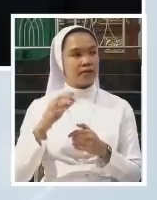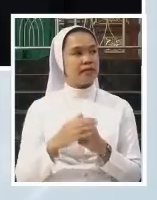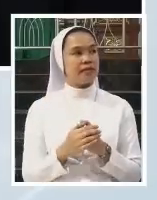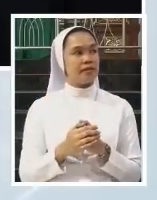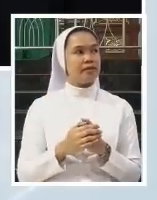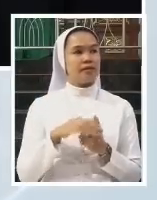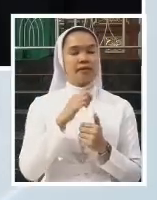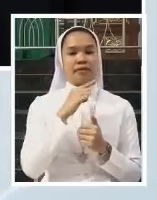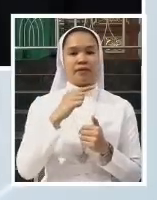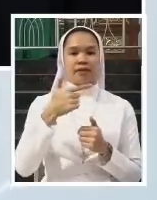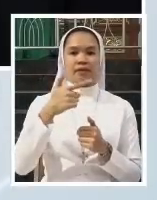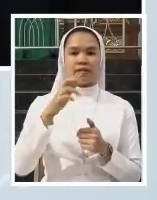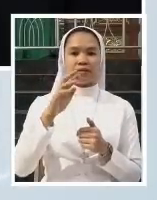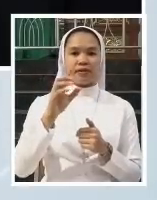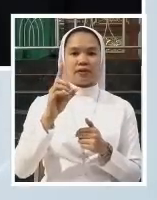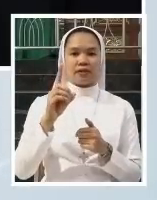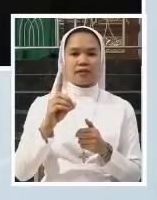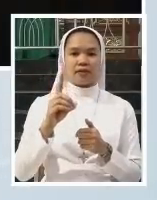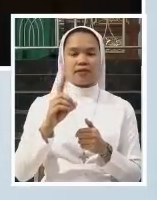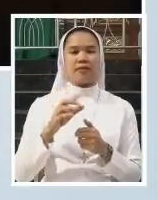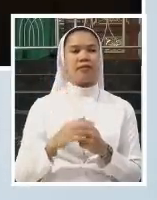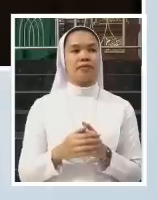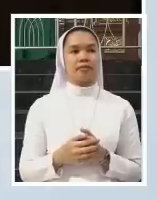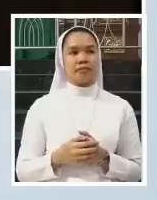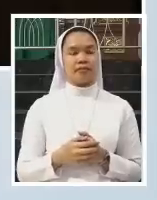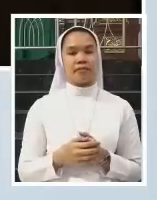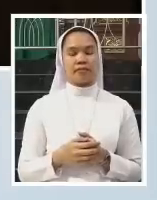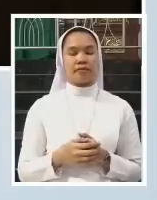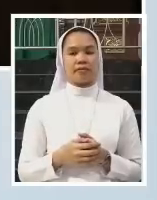Father Godofredo Rueda Jr.